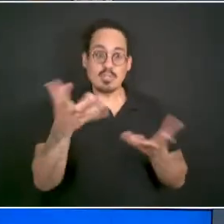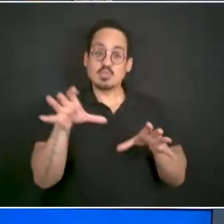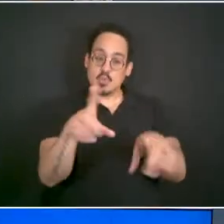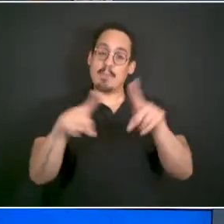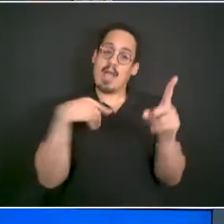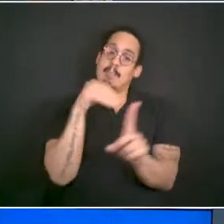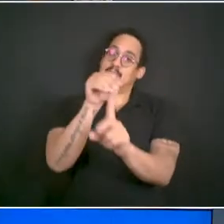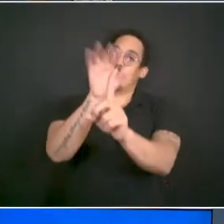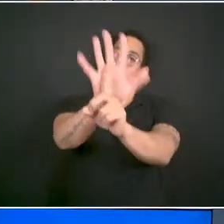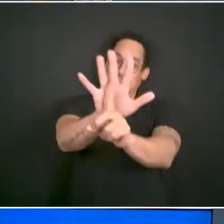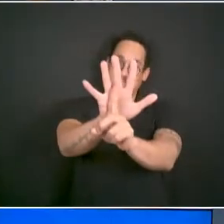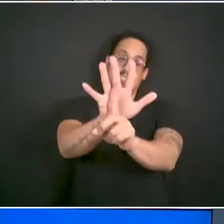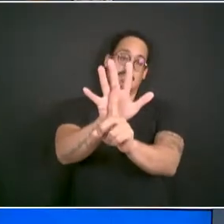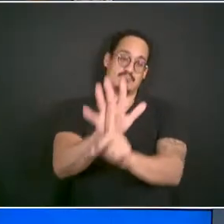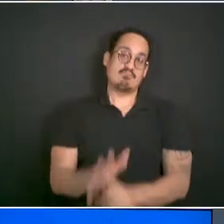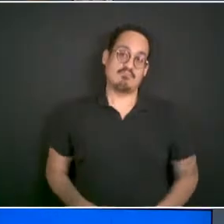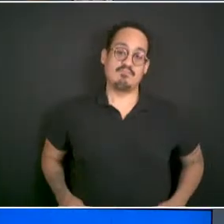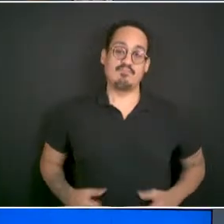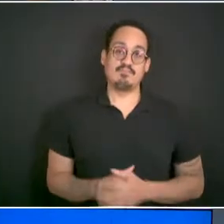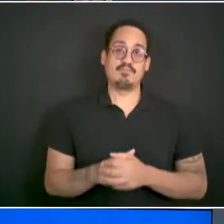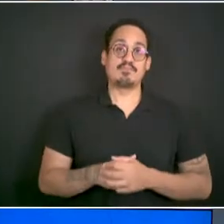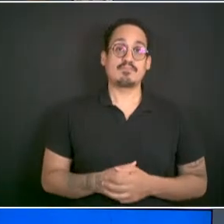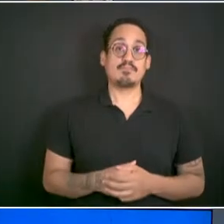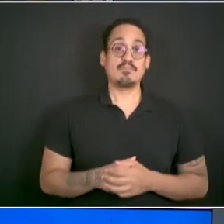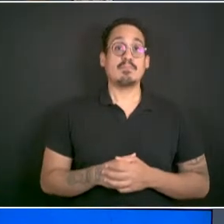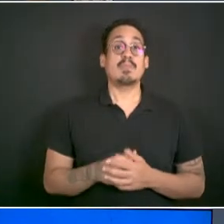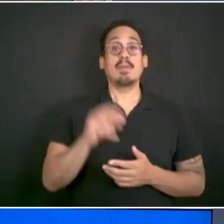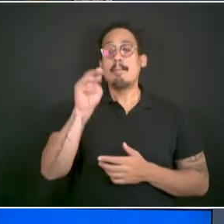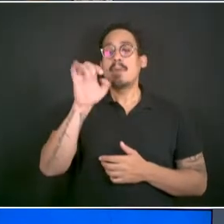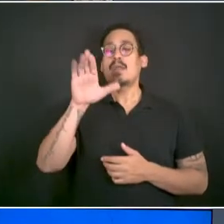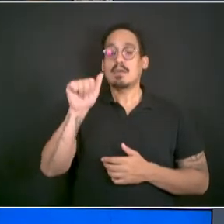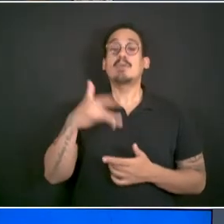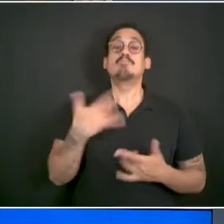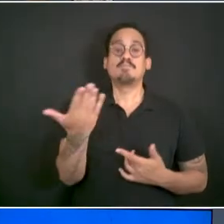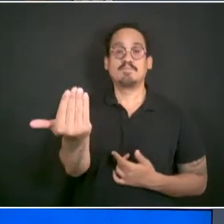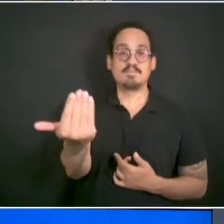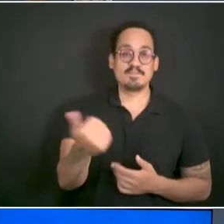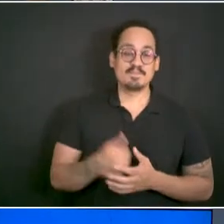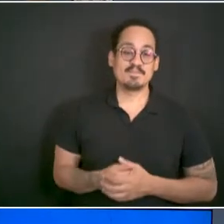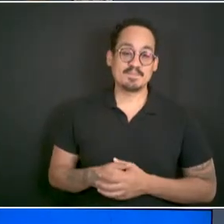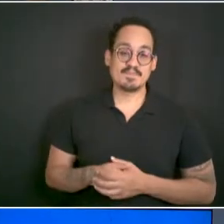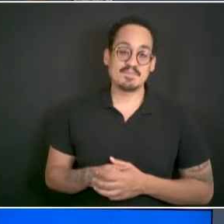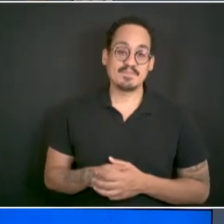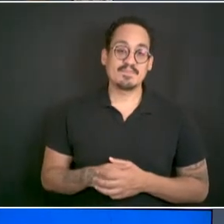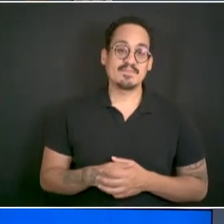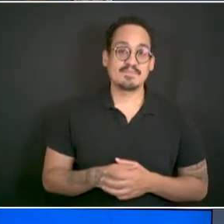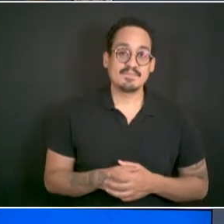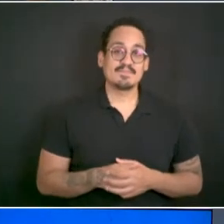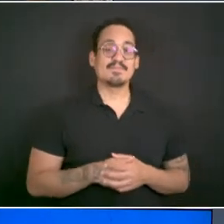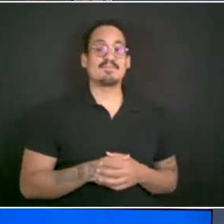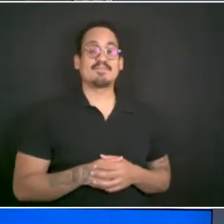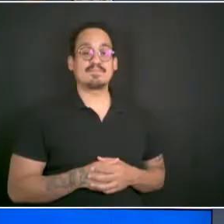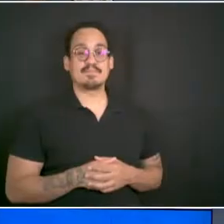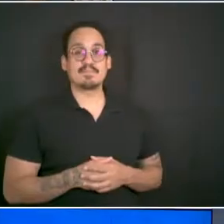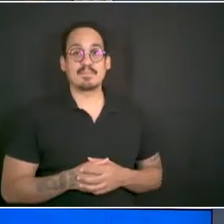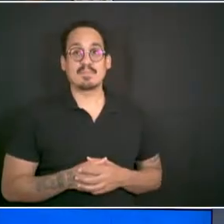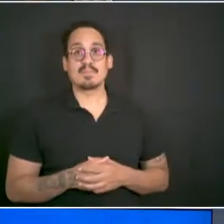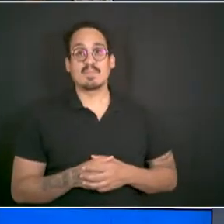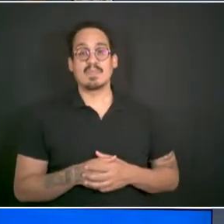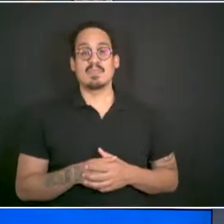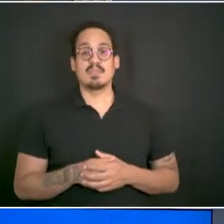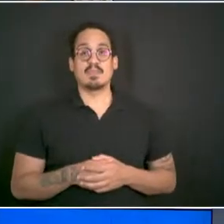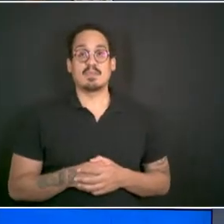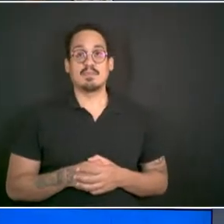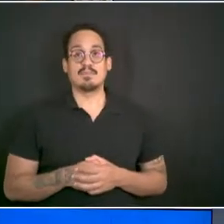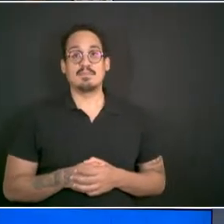Monica. Mr. Mayor. What's happening? First, I want to say, because you always said this is a great opportunity to find out about the community I'm representing. Yes. So since you